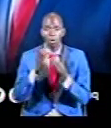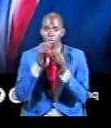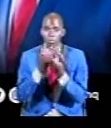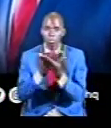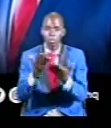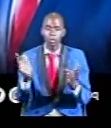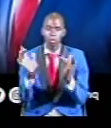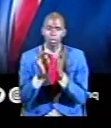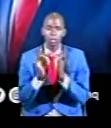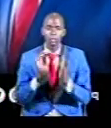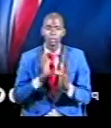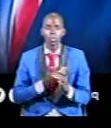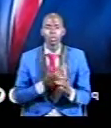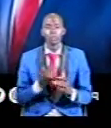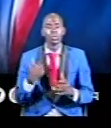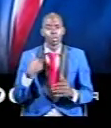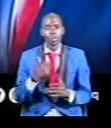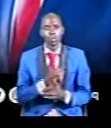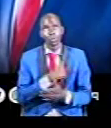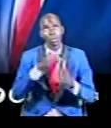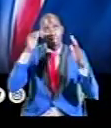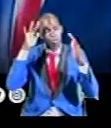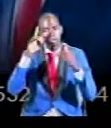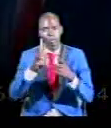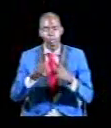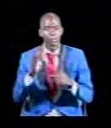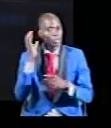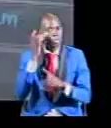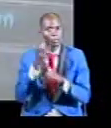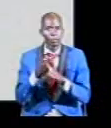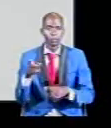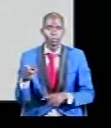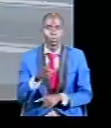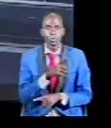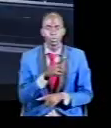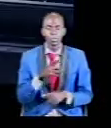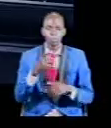We look forward to hearing from you. Today's evangelism.